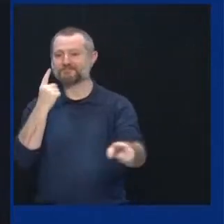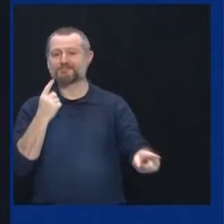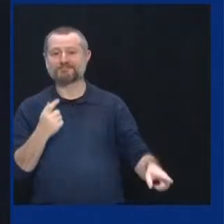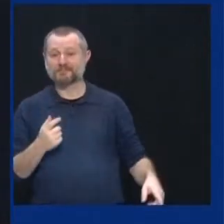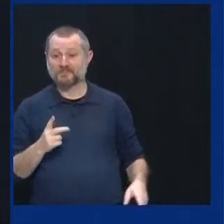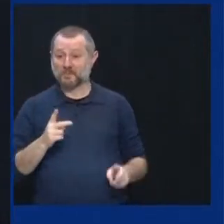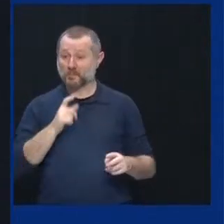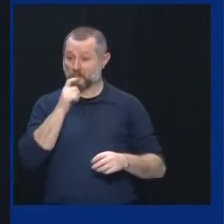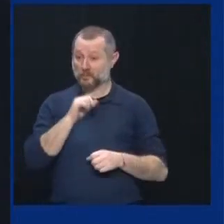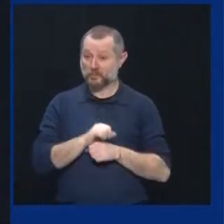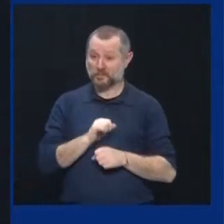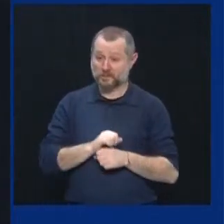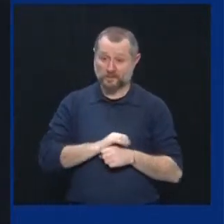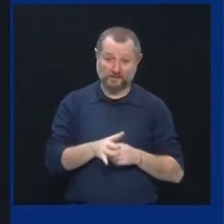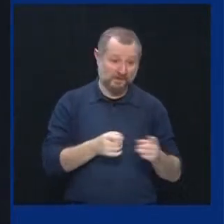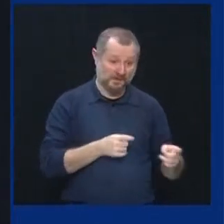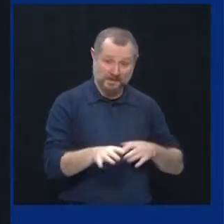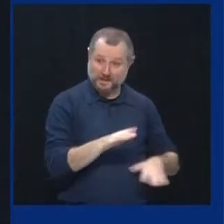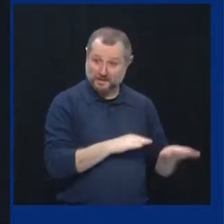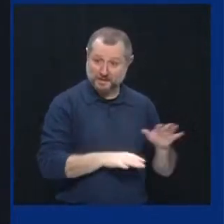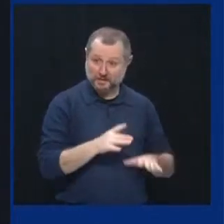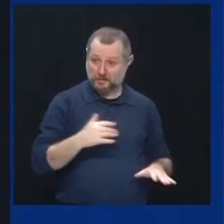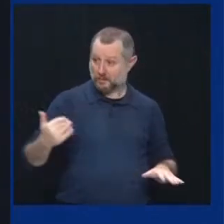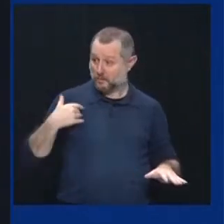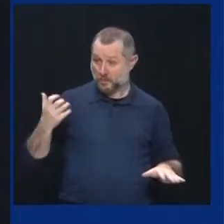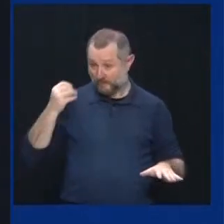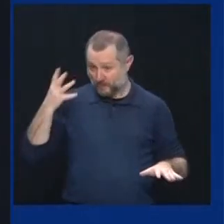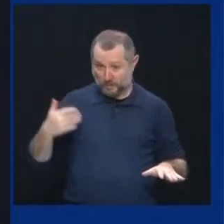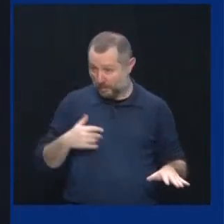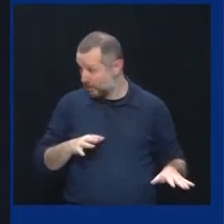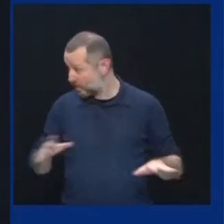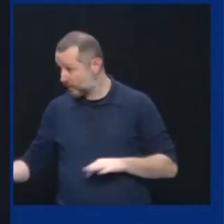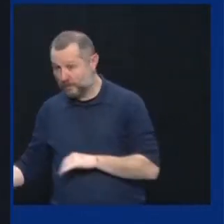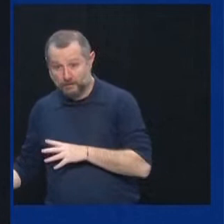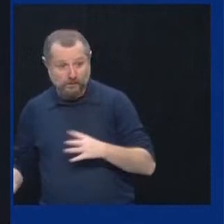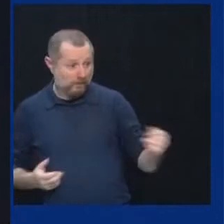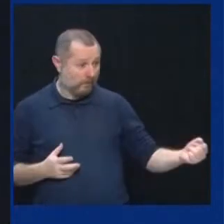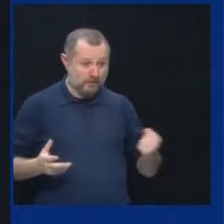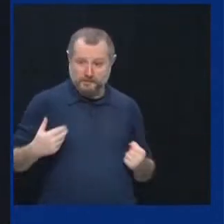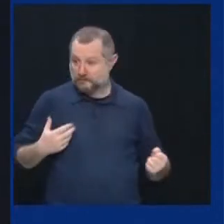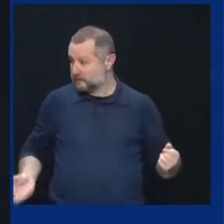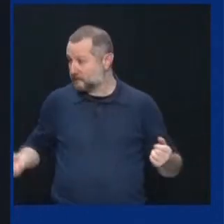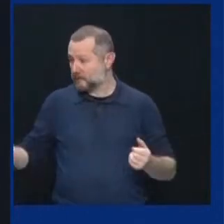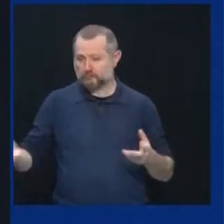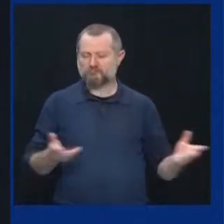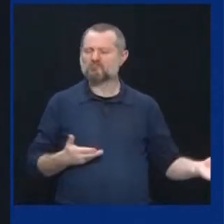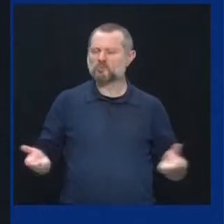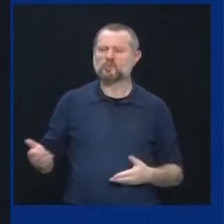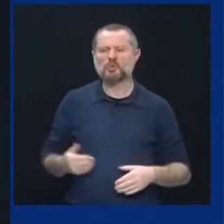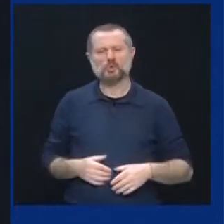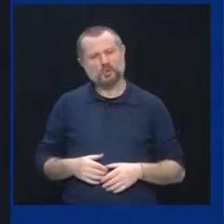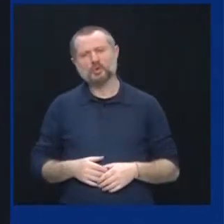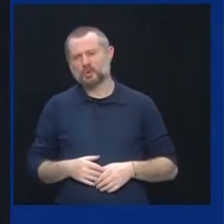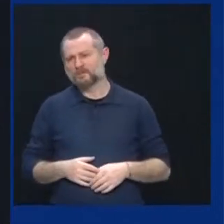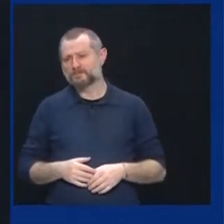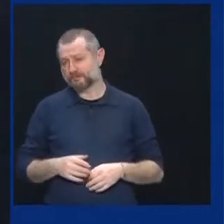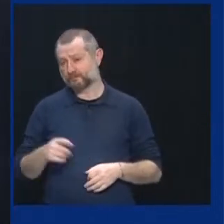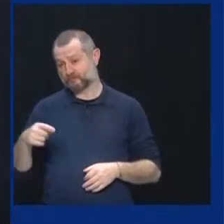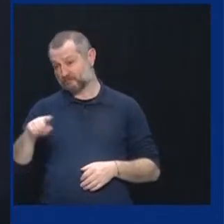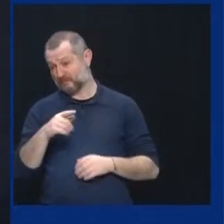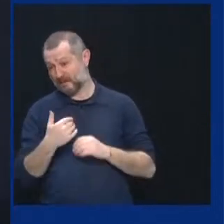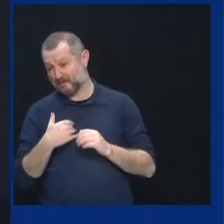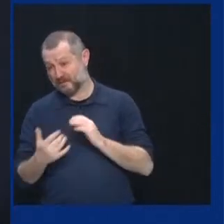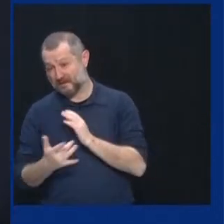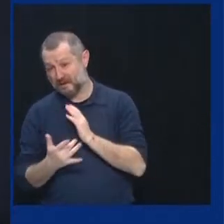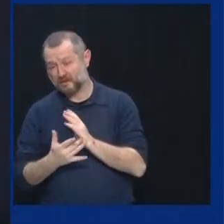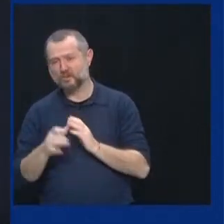the pandemic, right? You ask a technical question, they have to go to the people at this